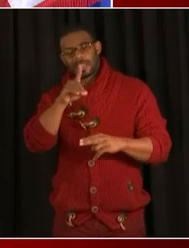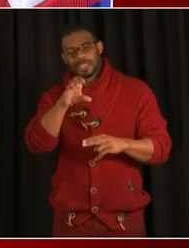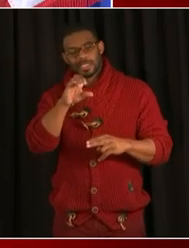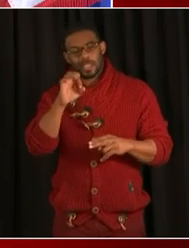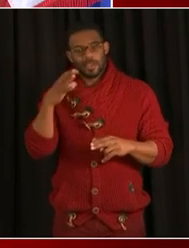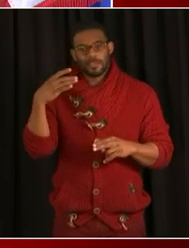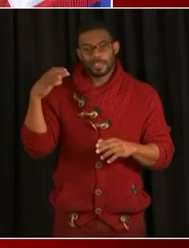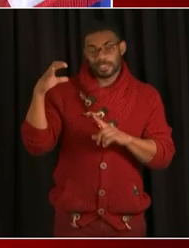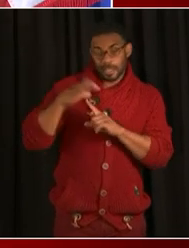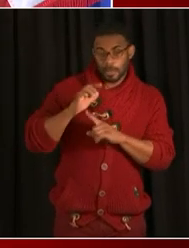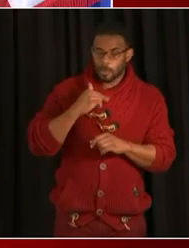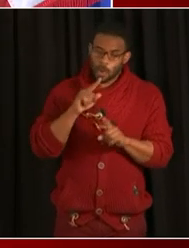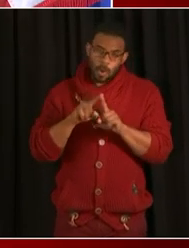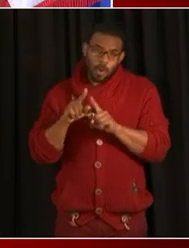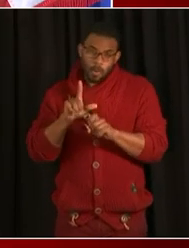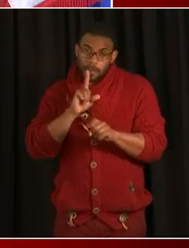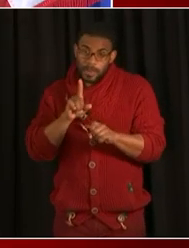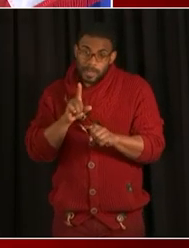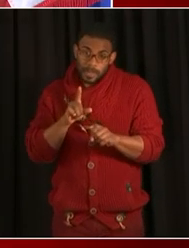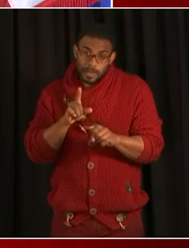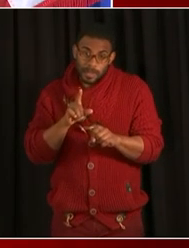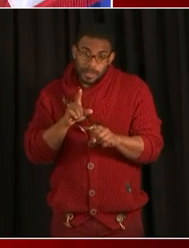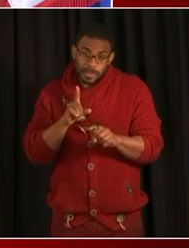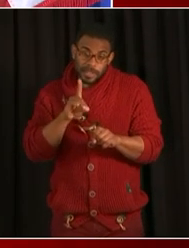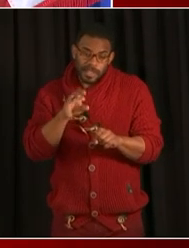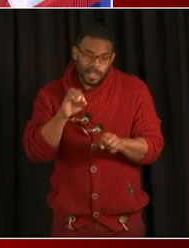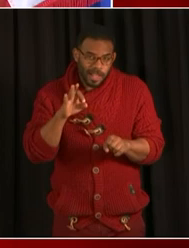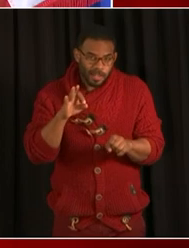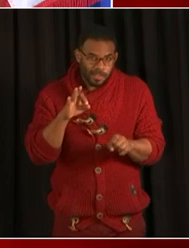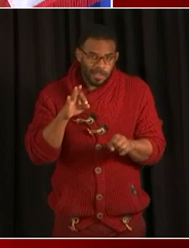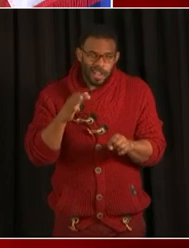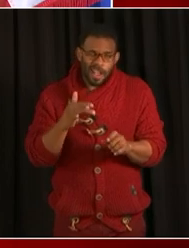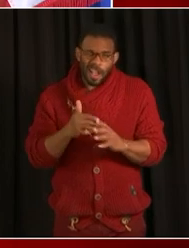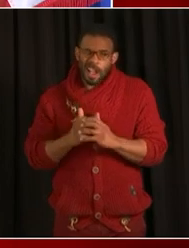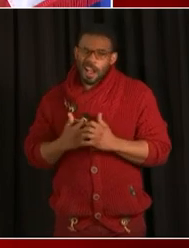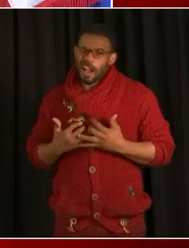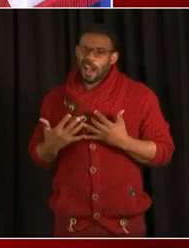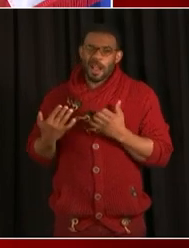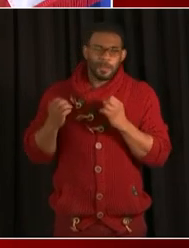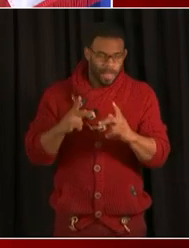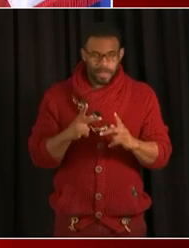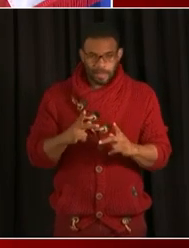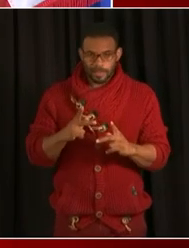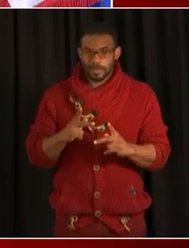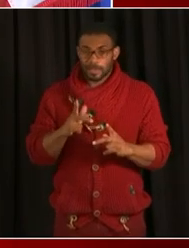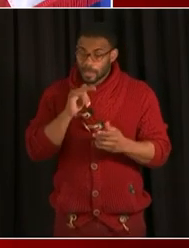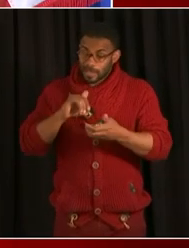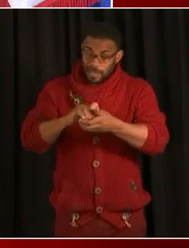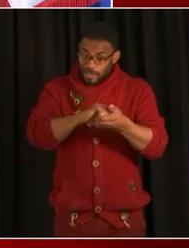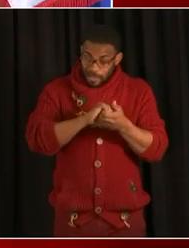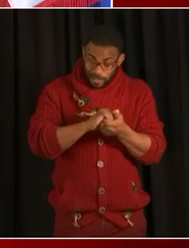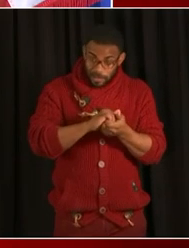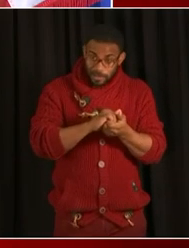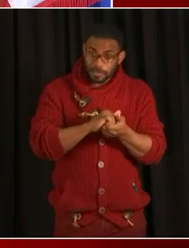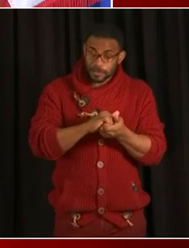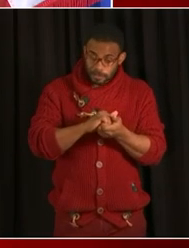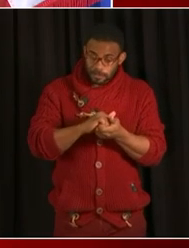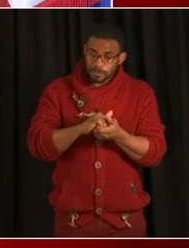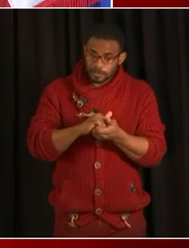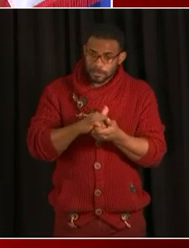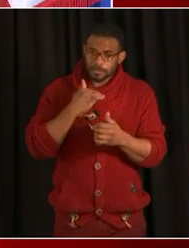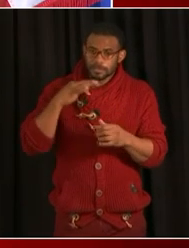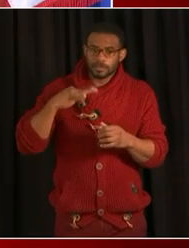of Champions, but we're also going to be the District of Comebacks. There's going to be a comeback that is collective, that we